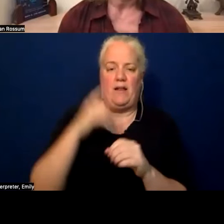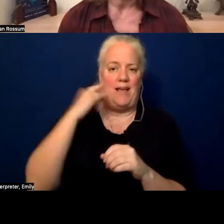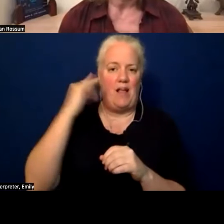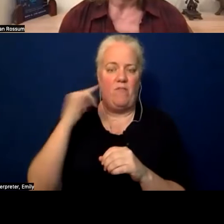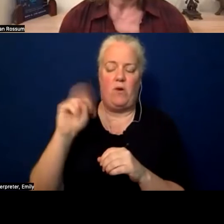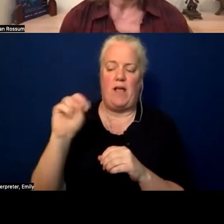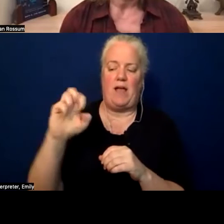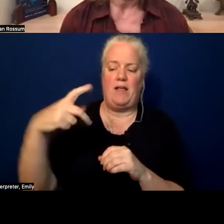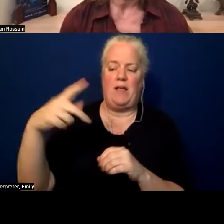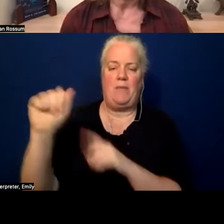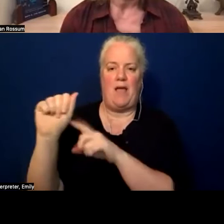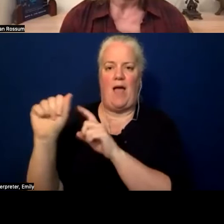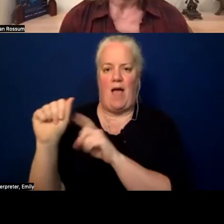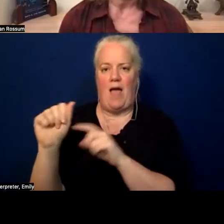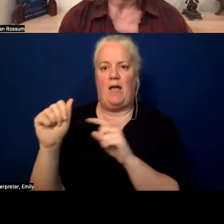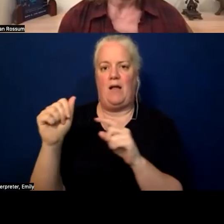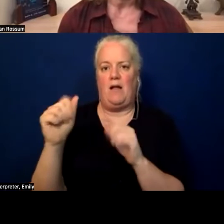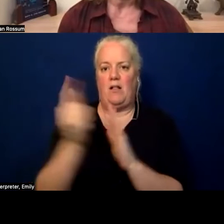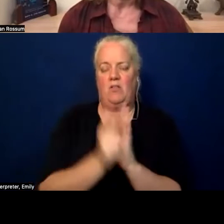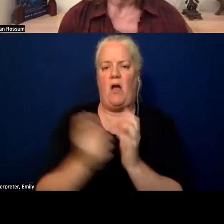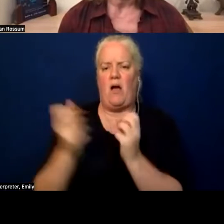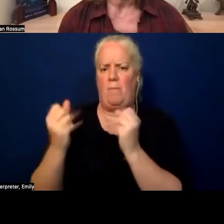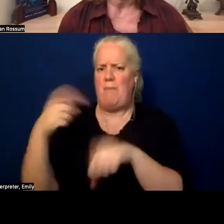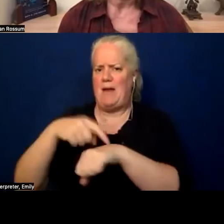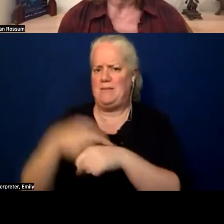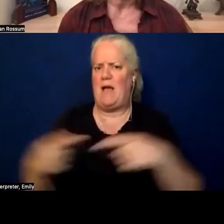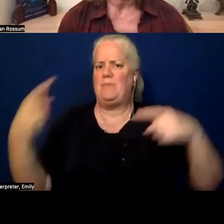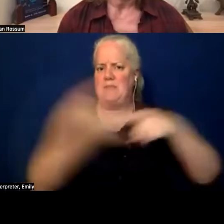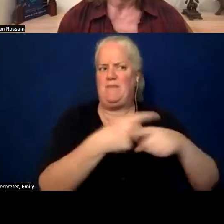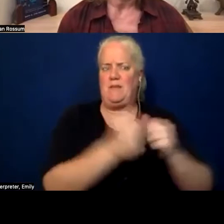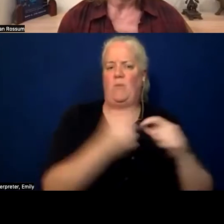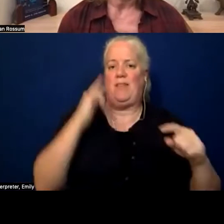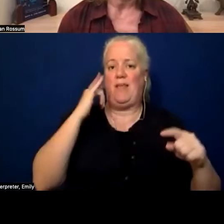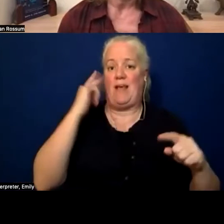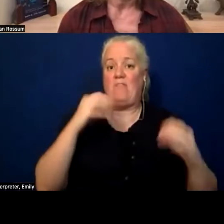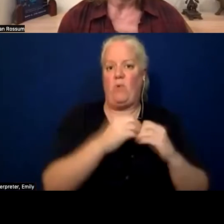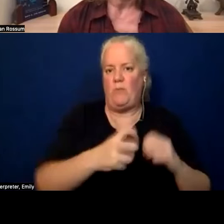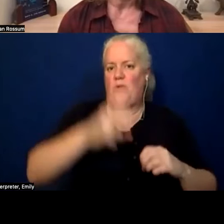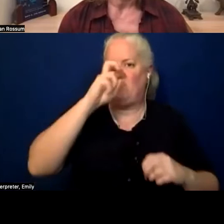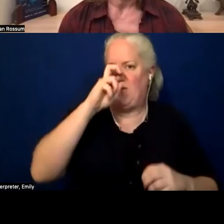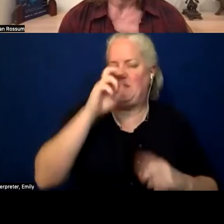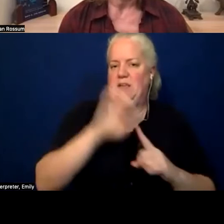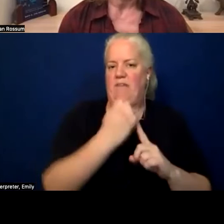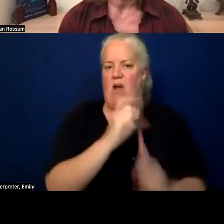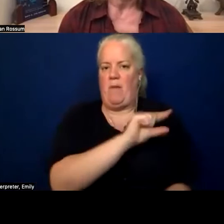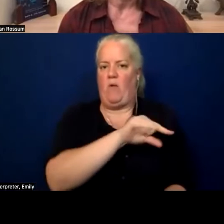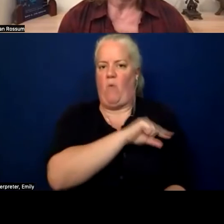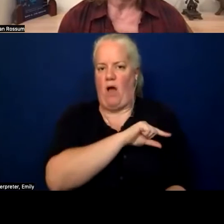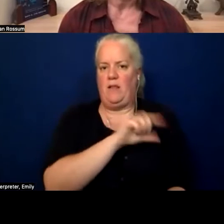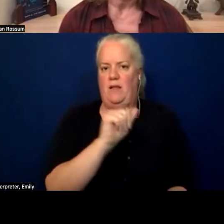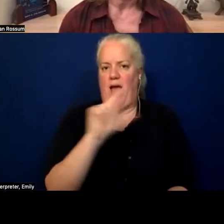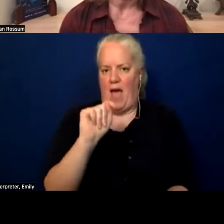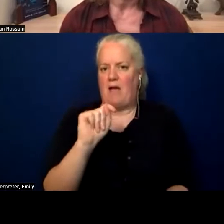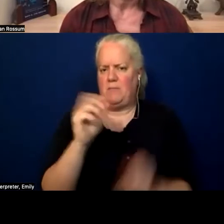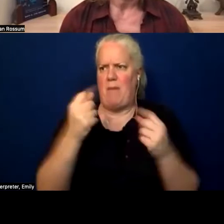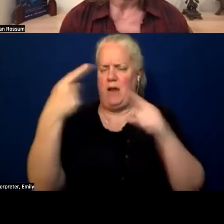Act, many times conflicts with California's more stringent California Environmental Quality Act. So there could be